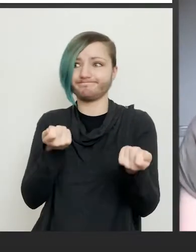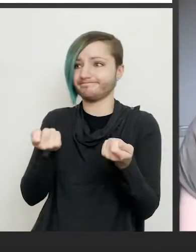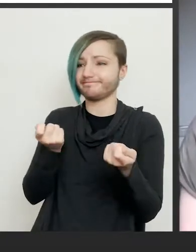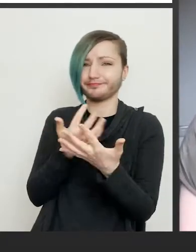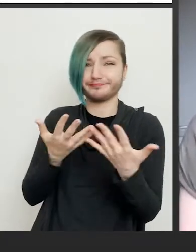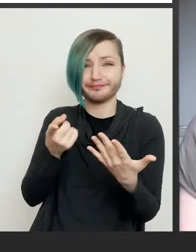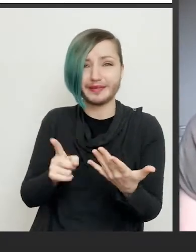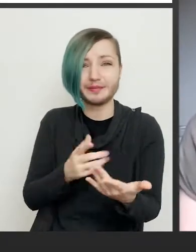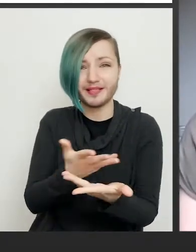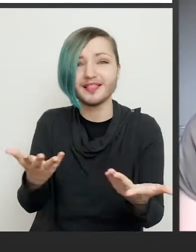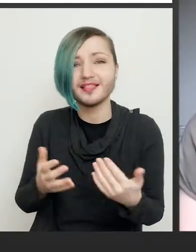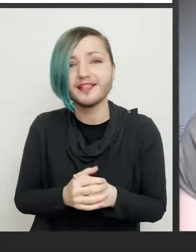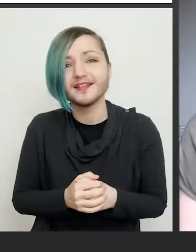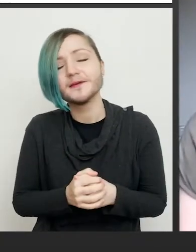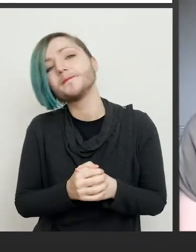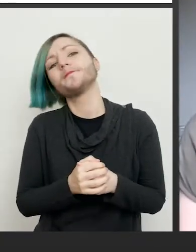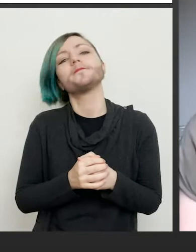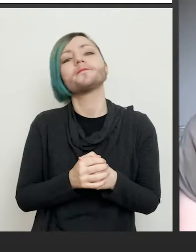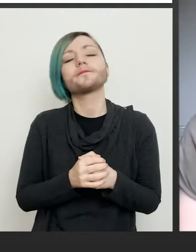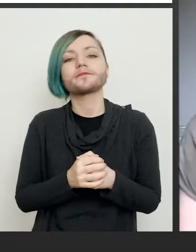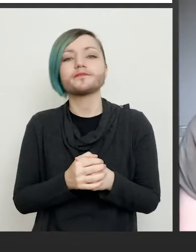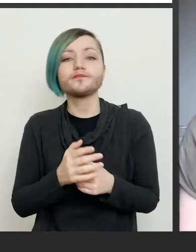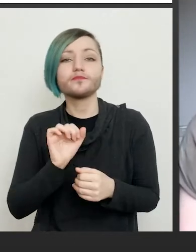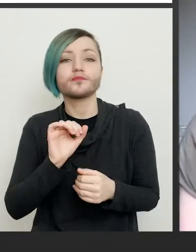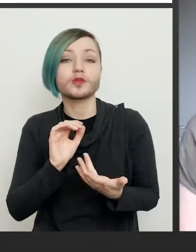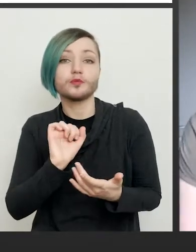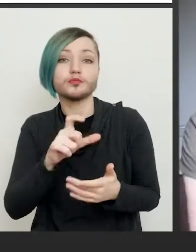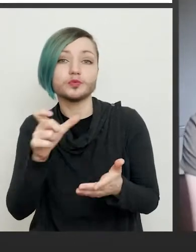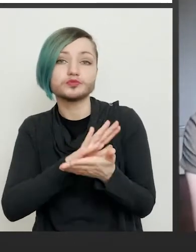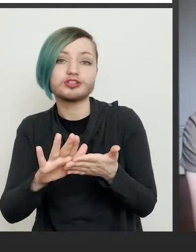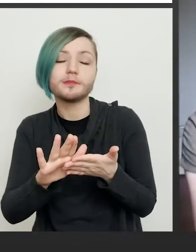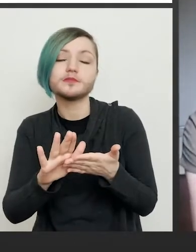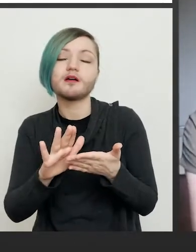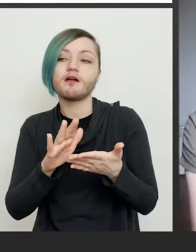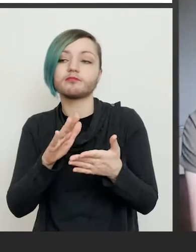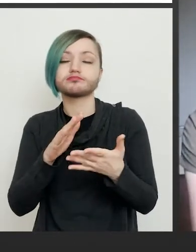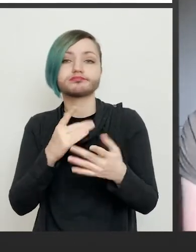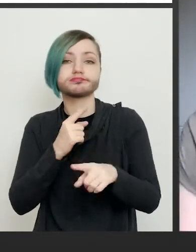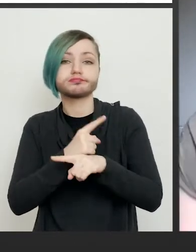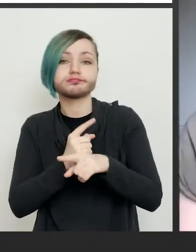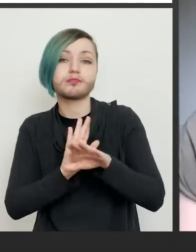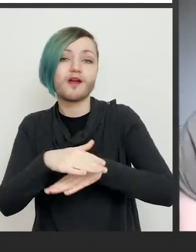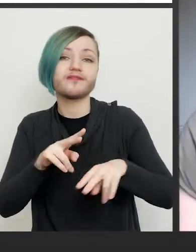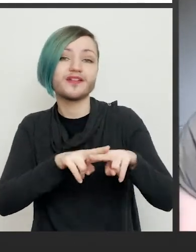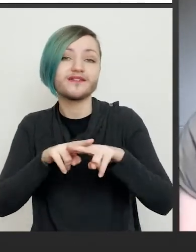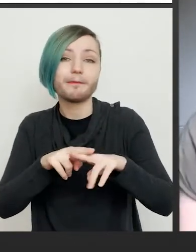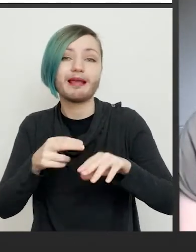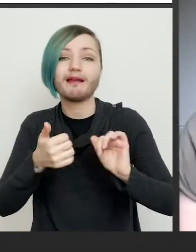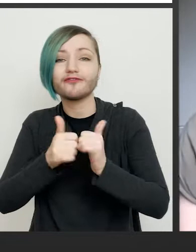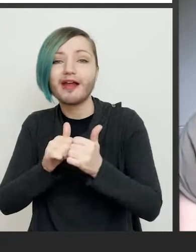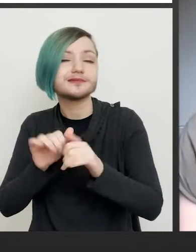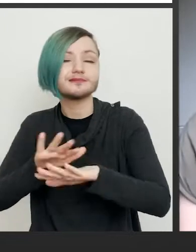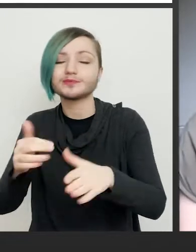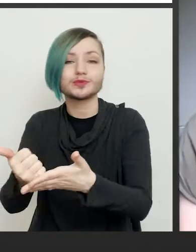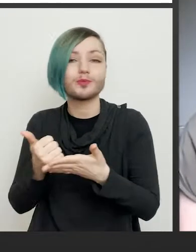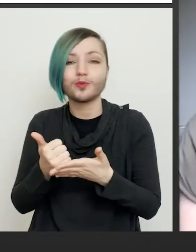that. There's a section in the chapter around, you know, unsupportive family and friends, and how you